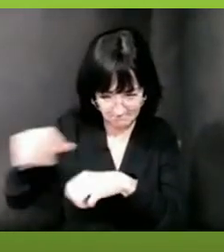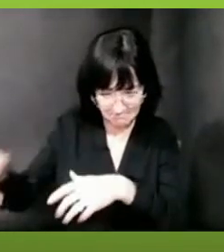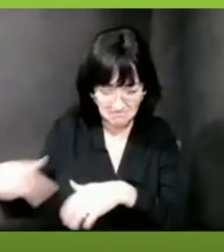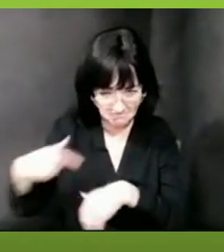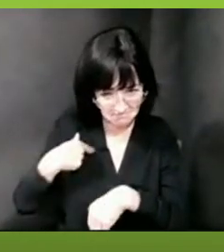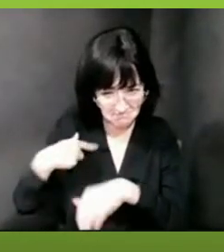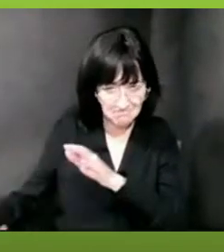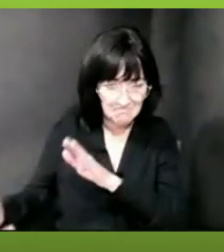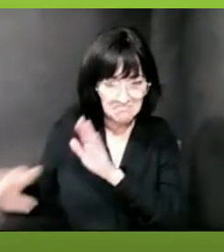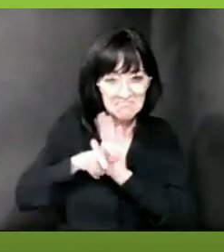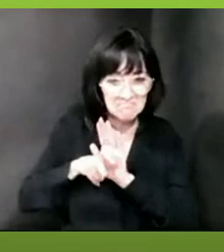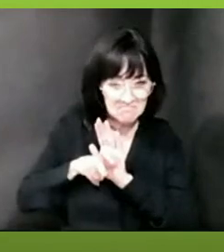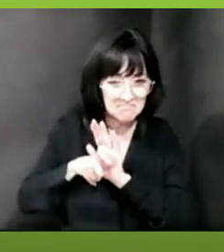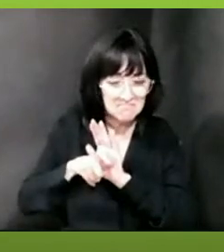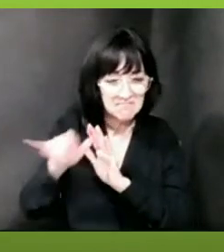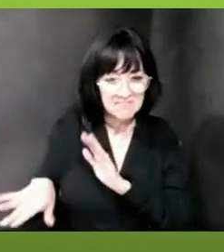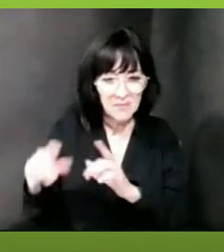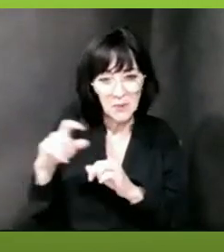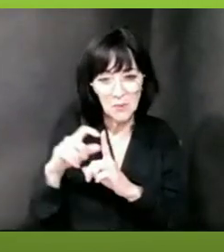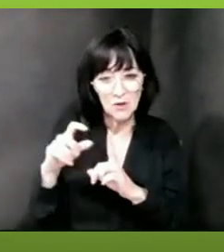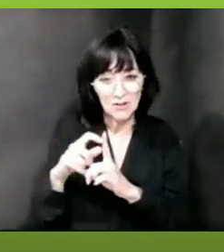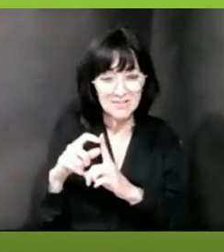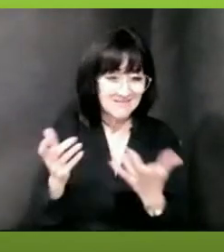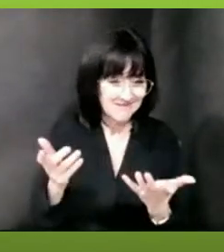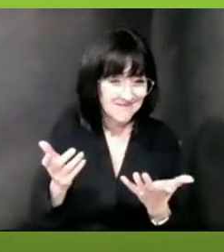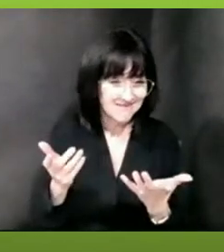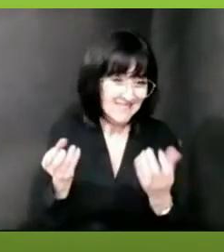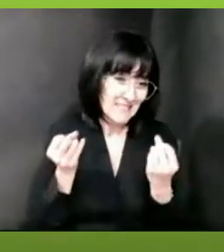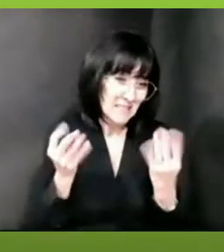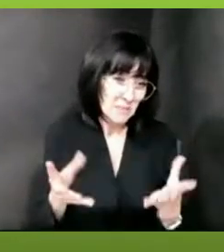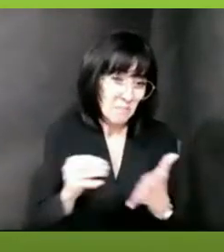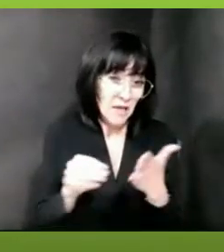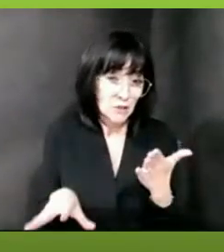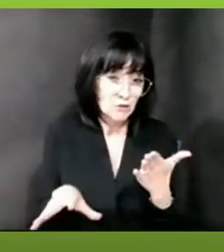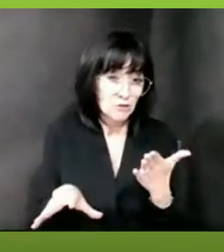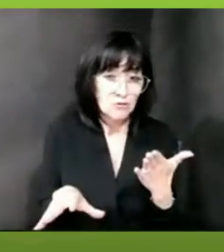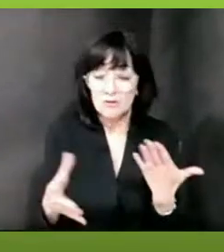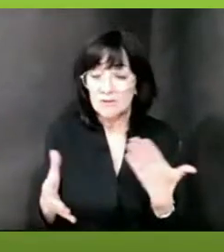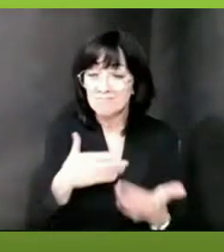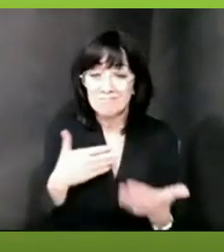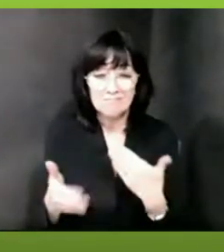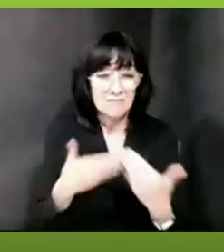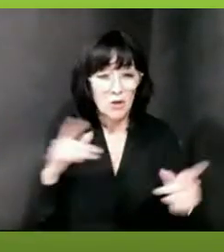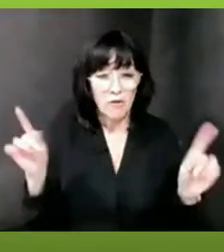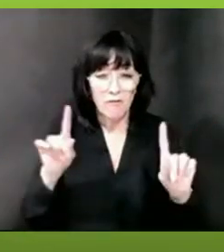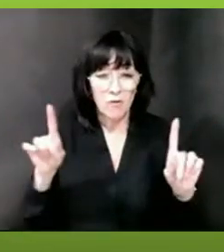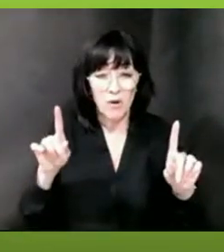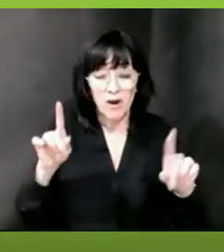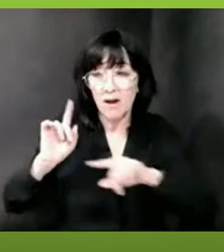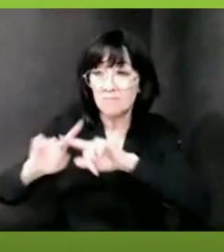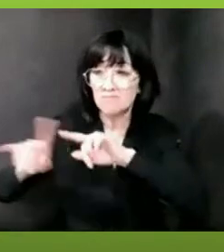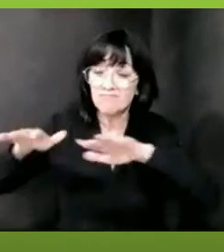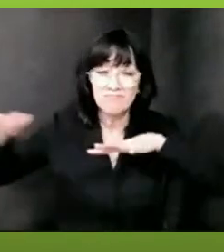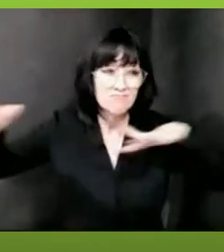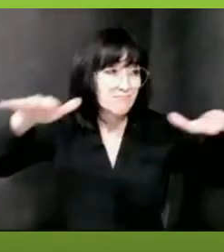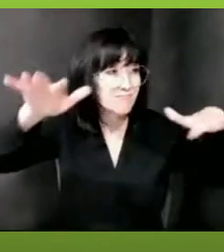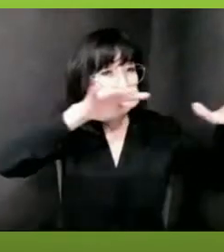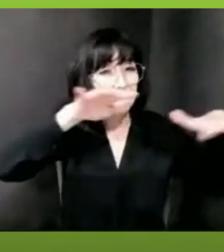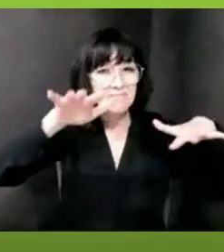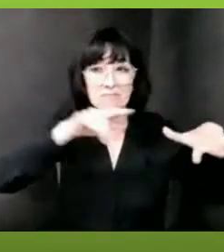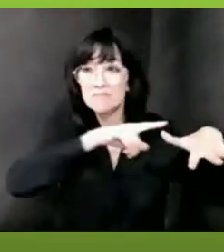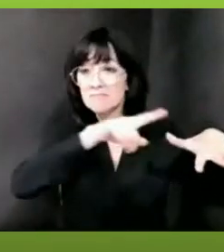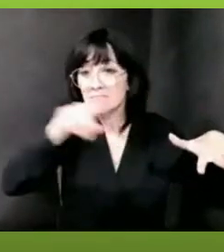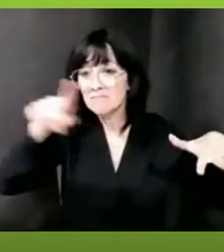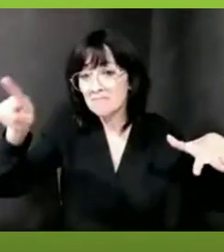But there are a lot of students, college, high school, wherever, who are putting in the effort to ensure that